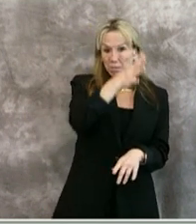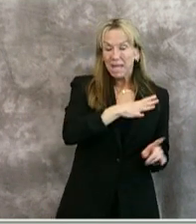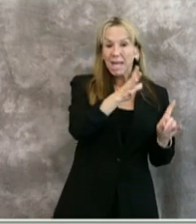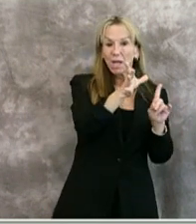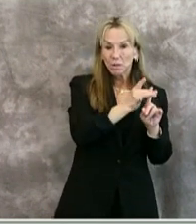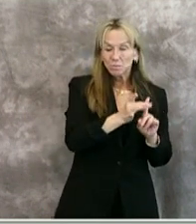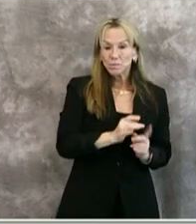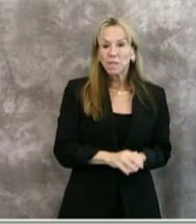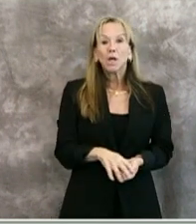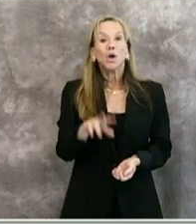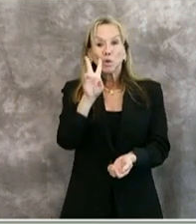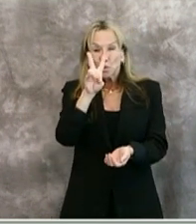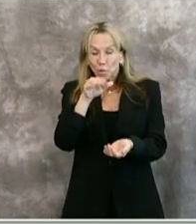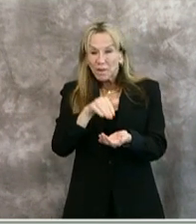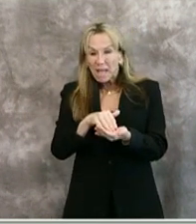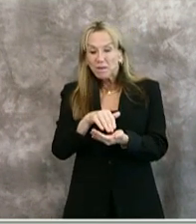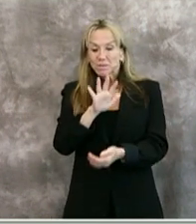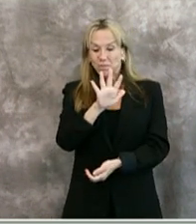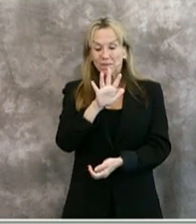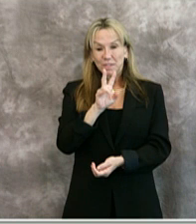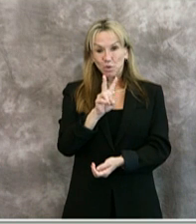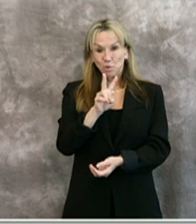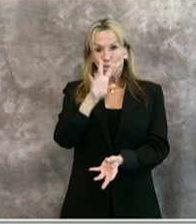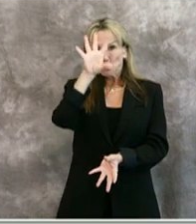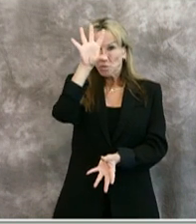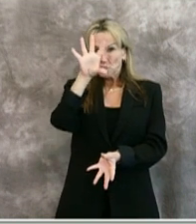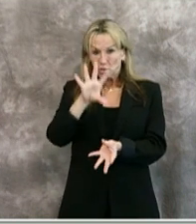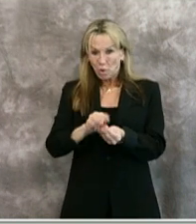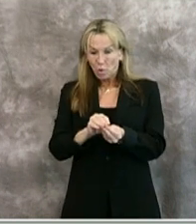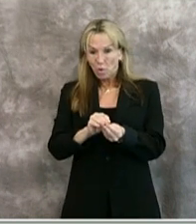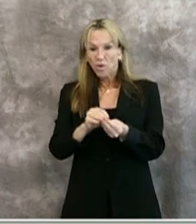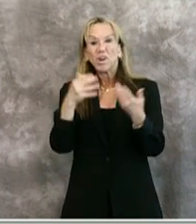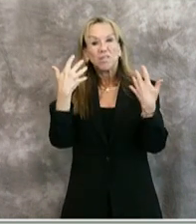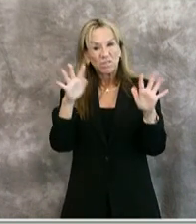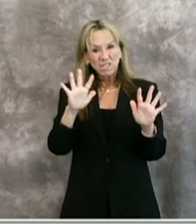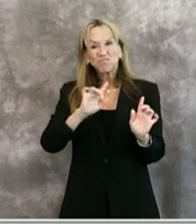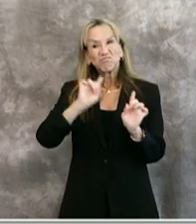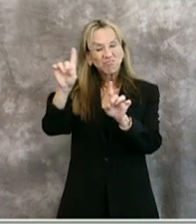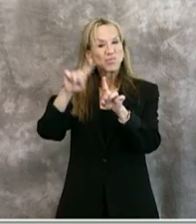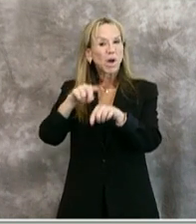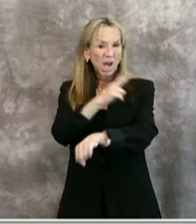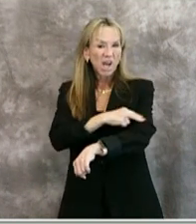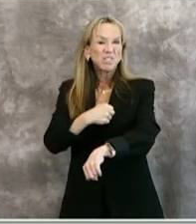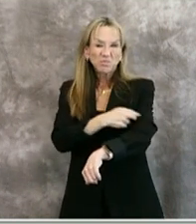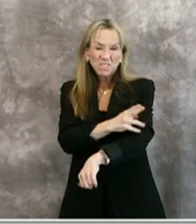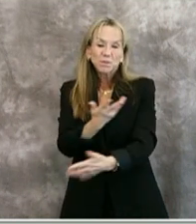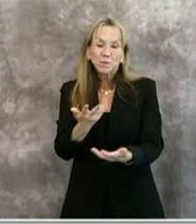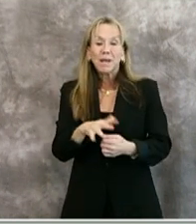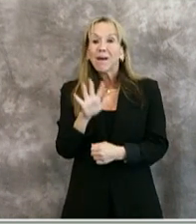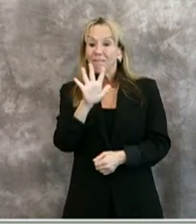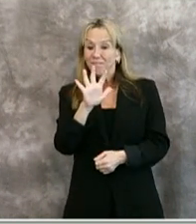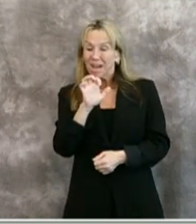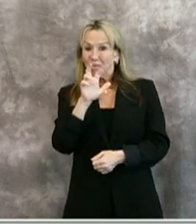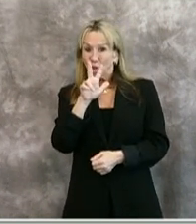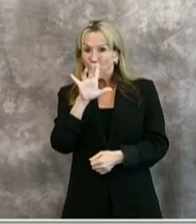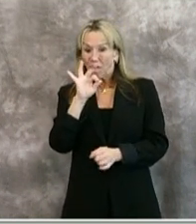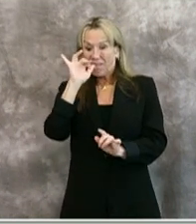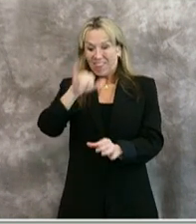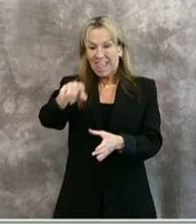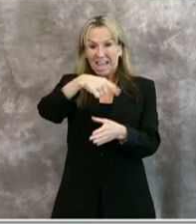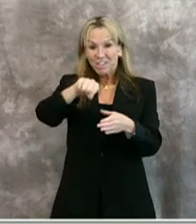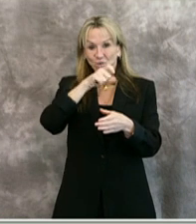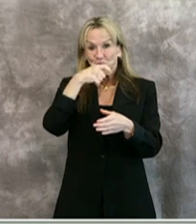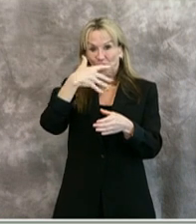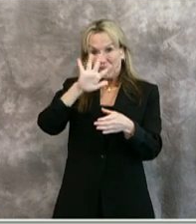have 2,052, or 10% of the total cases have been hospitalized. 538 of the total number of cases